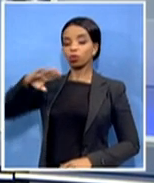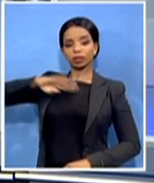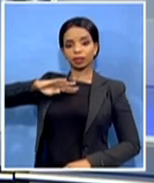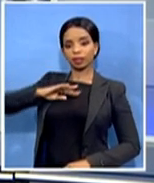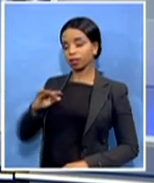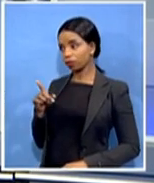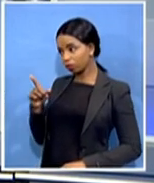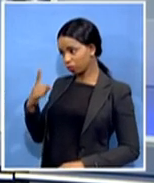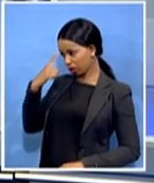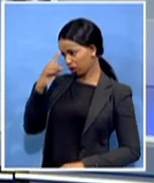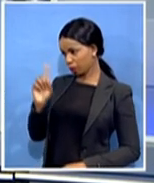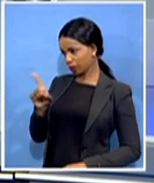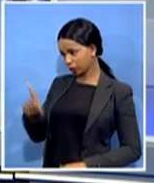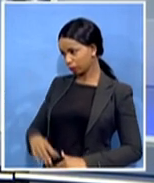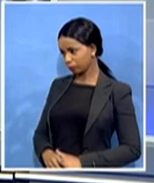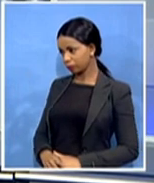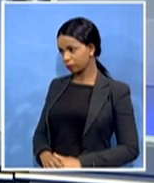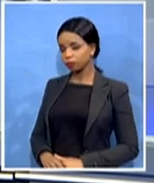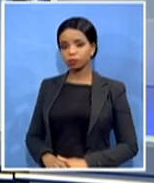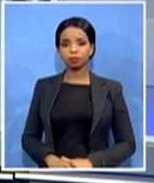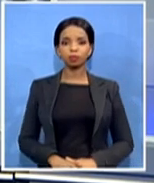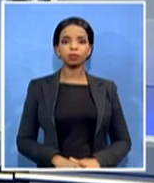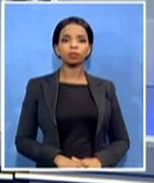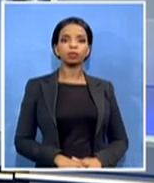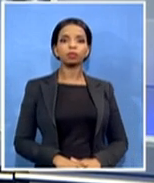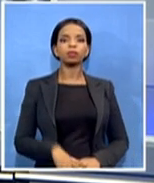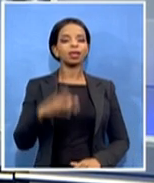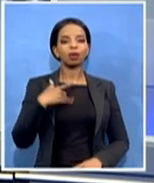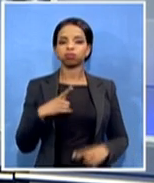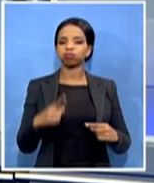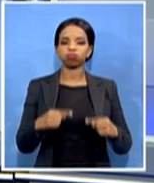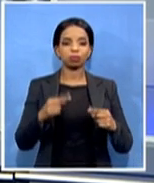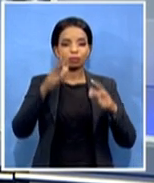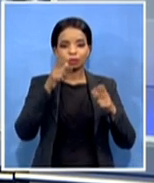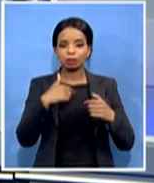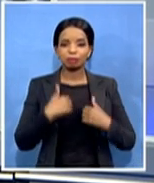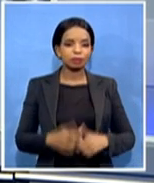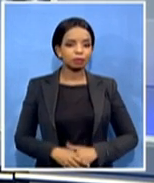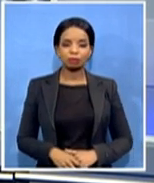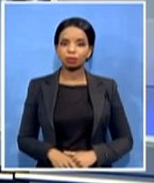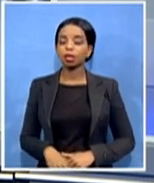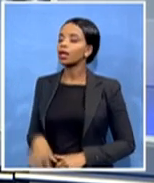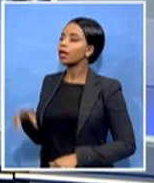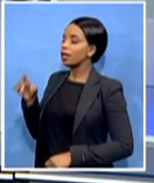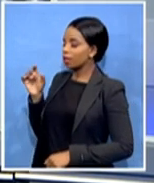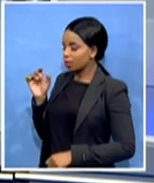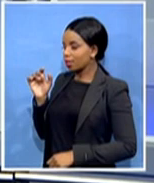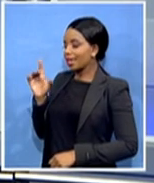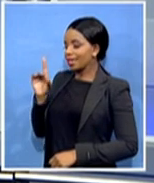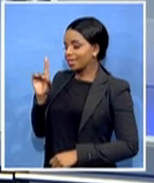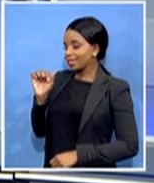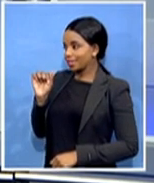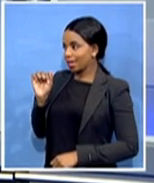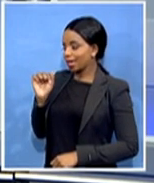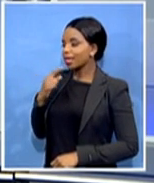I'm battling to hear you, my brother. There's a call, reportedly, from the DA for President Cyril Ramaphosa to